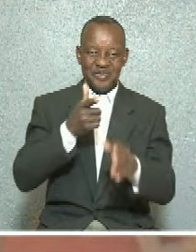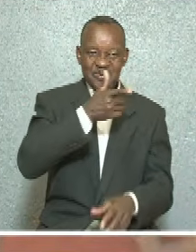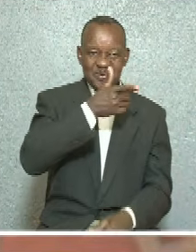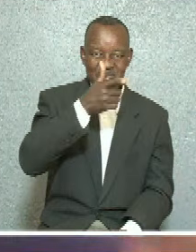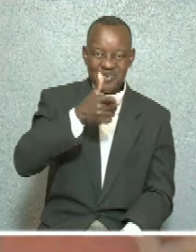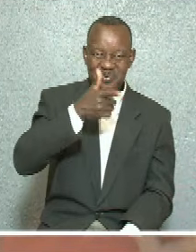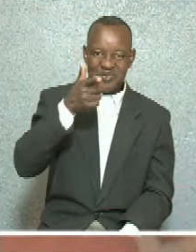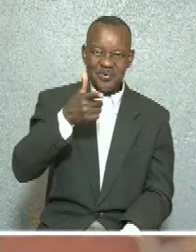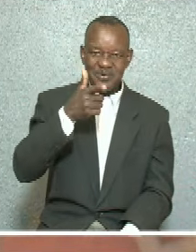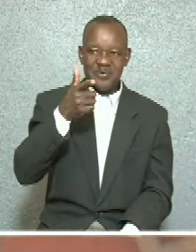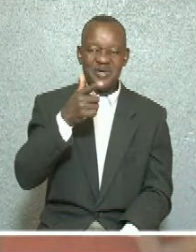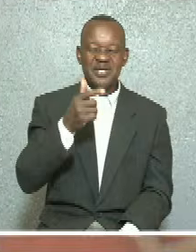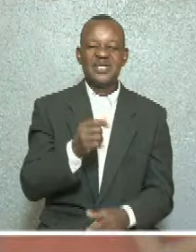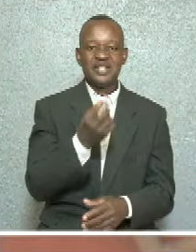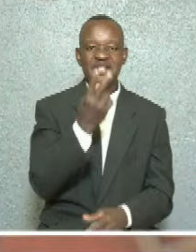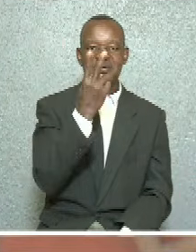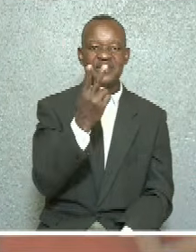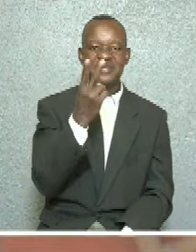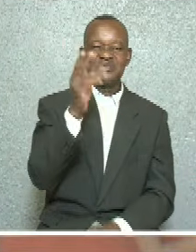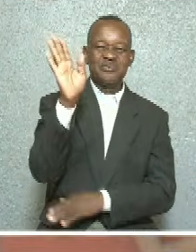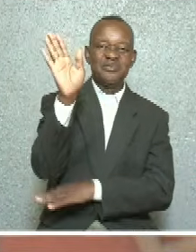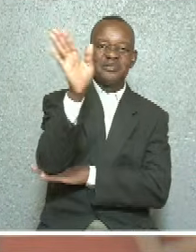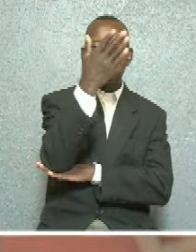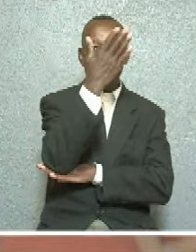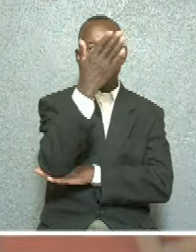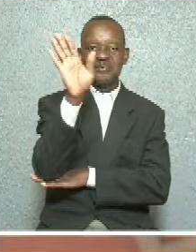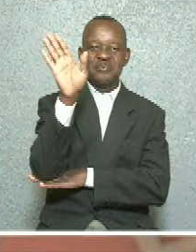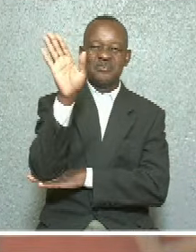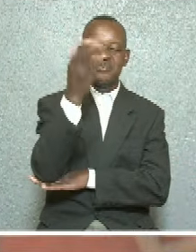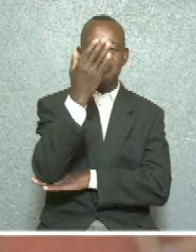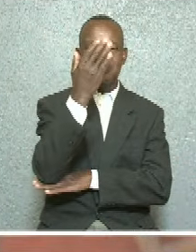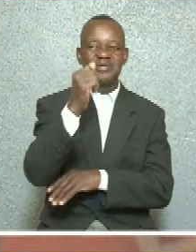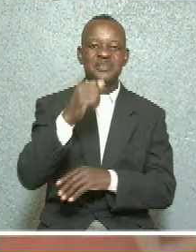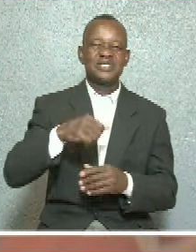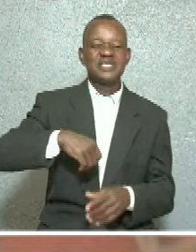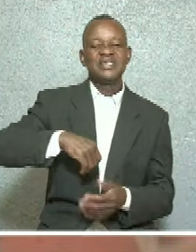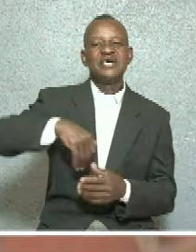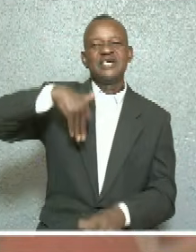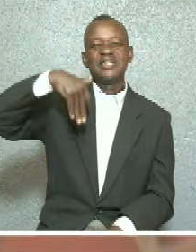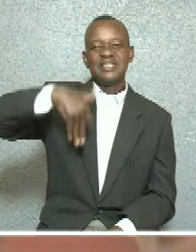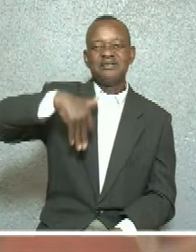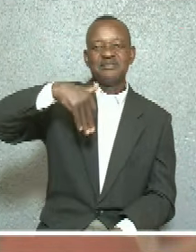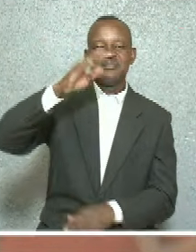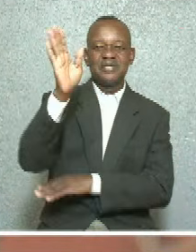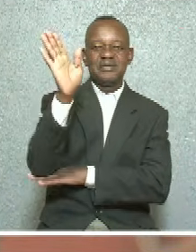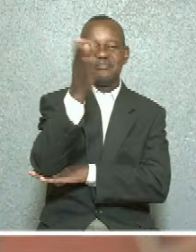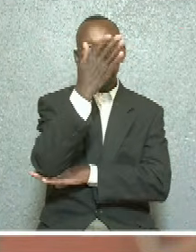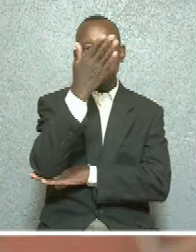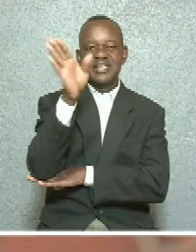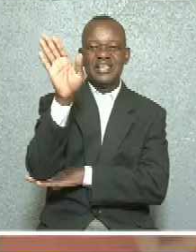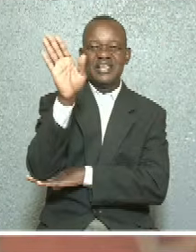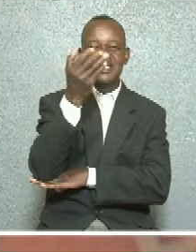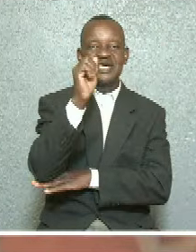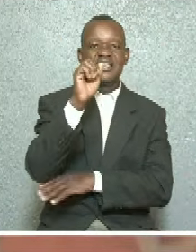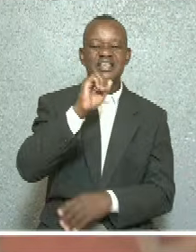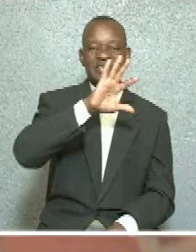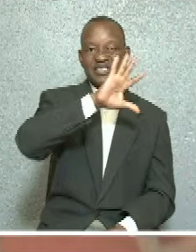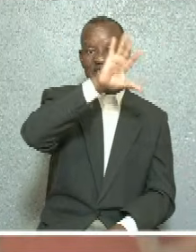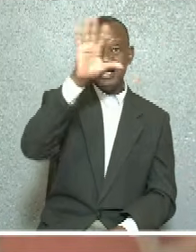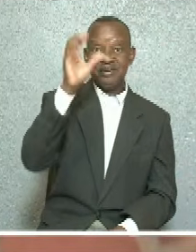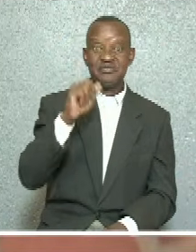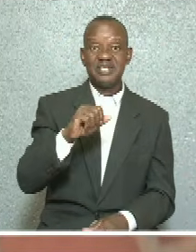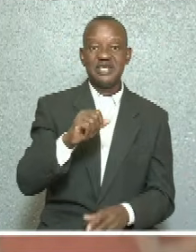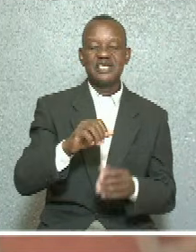two flags. You know how we always have the Namibian flag and the African Union flag. And he looked at the flags and he